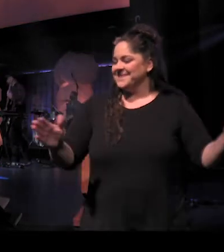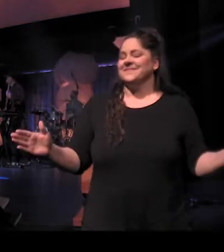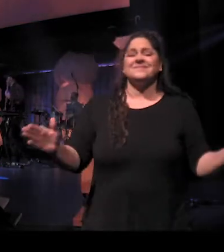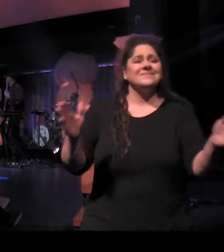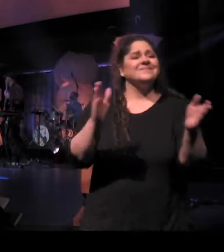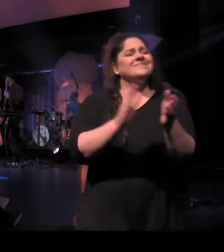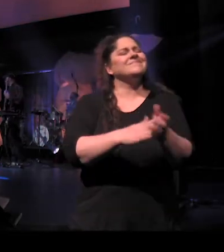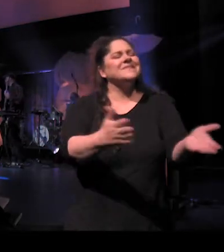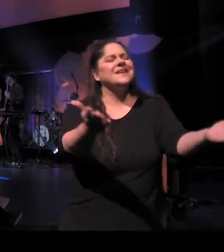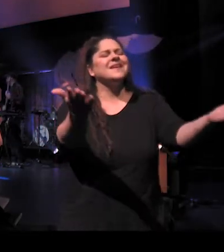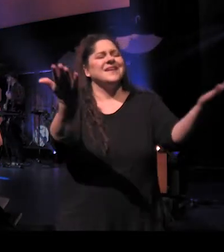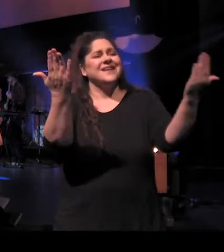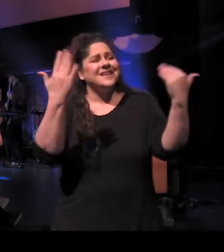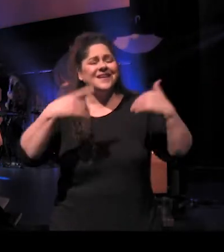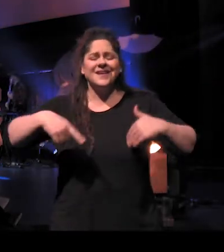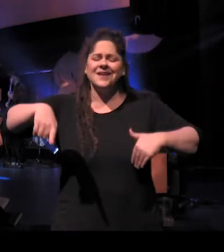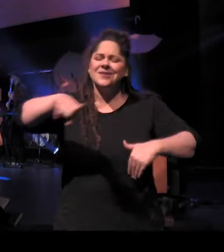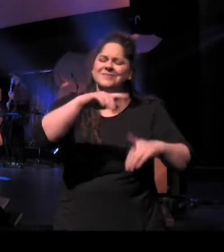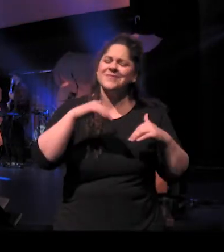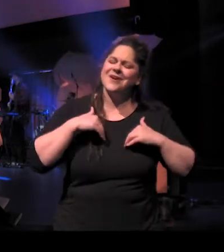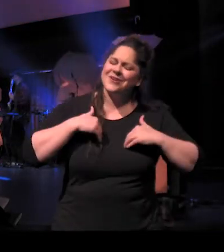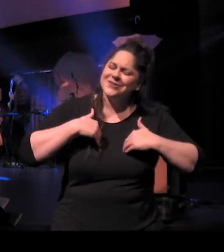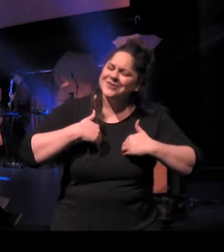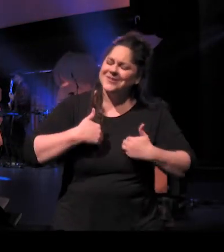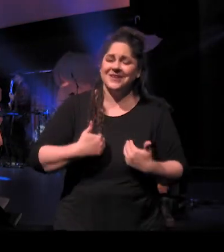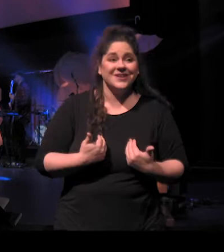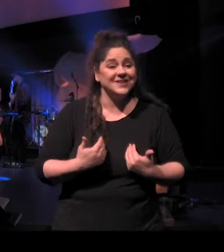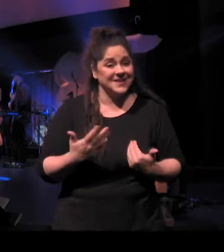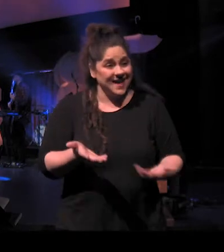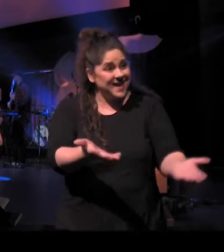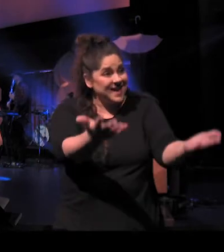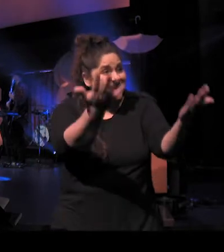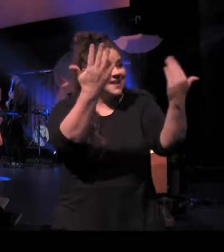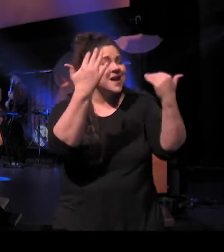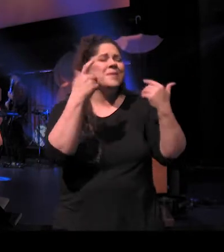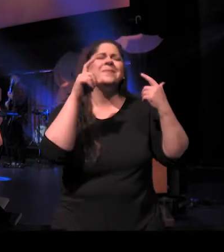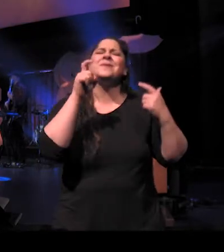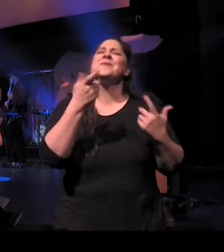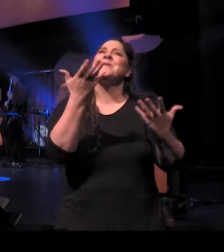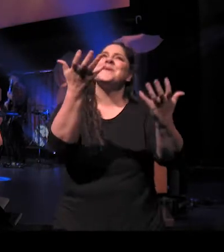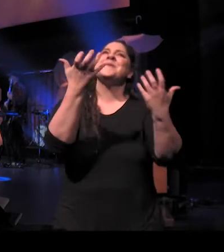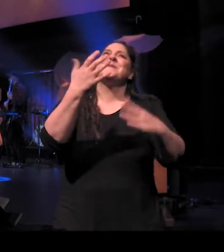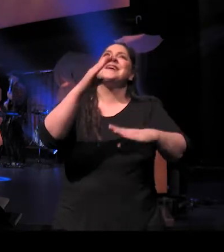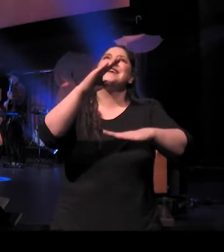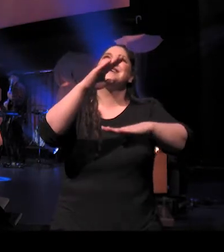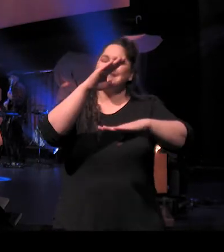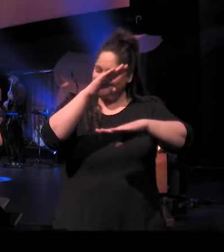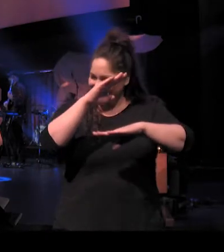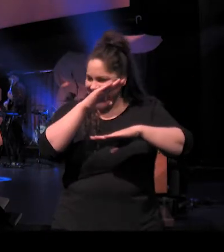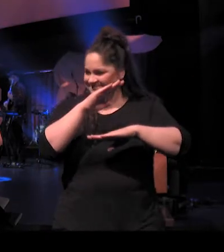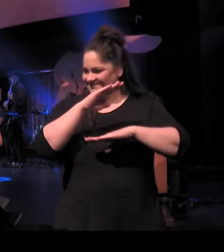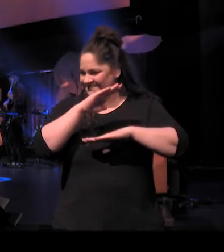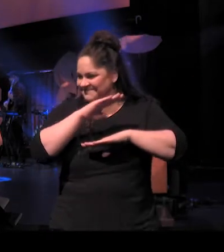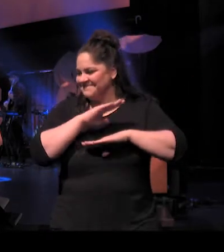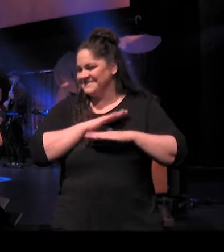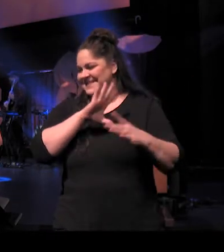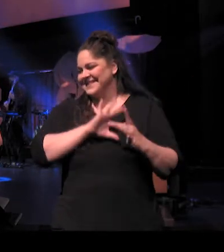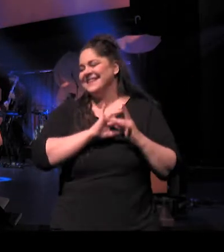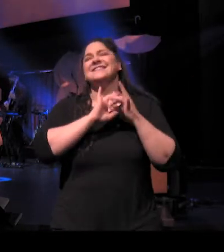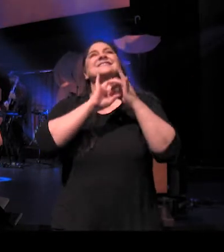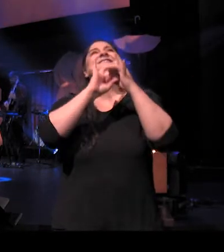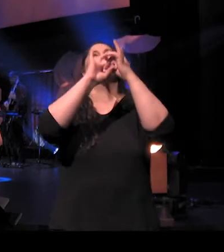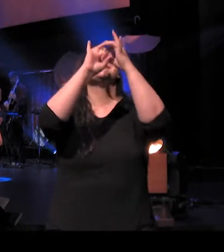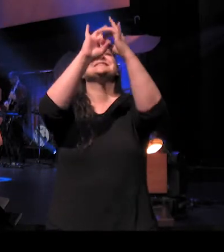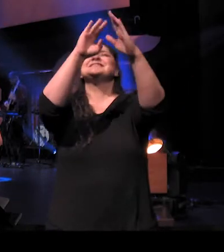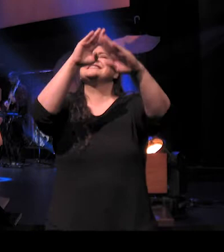Come all you weary, come all you thirsty, come to the well that never